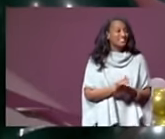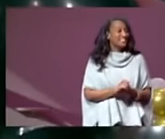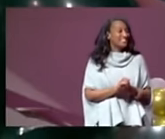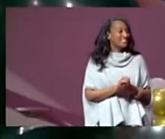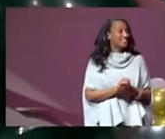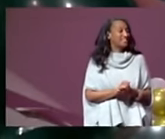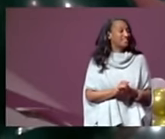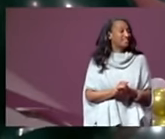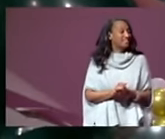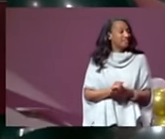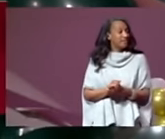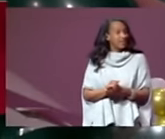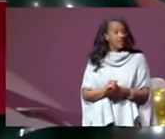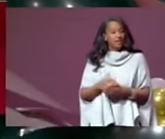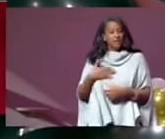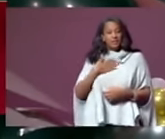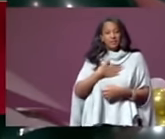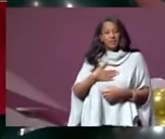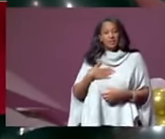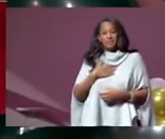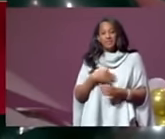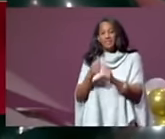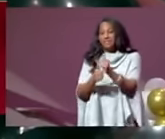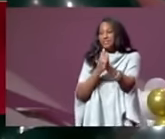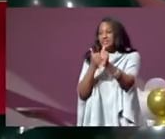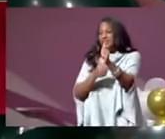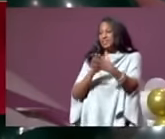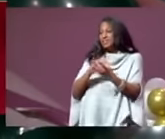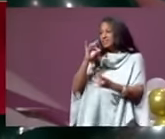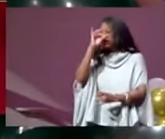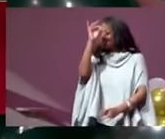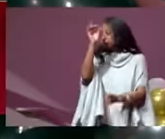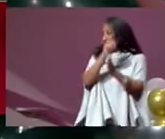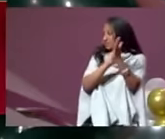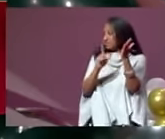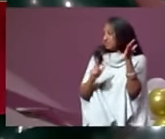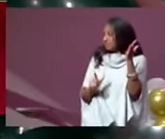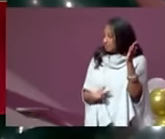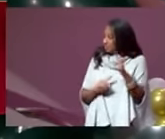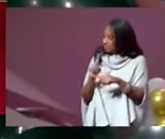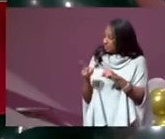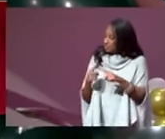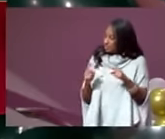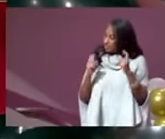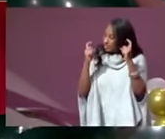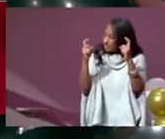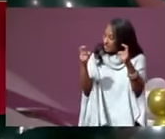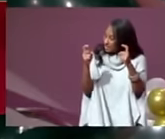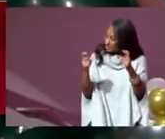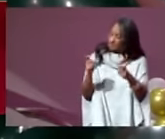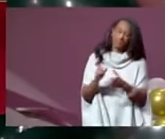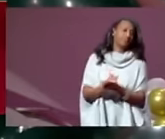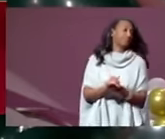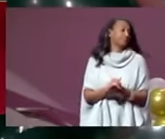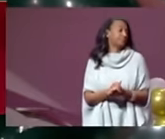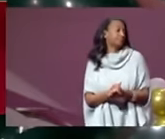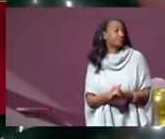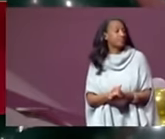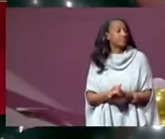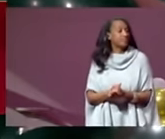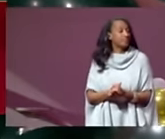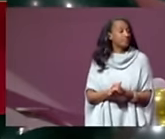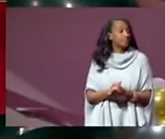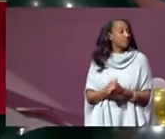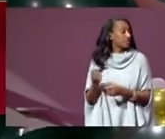Be sensitive. Be obedient to the move of God. Amen. We know that this celebration, we're getting ready to, old folk would say, this is a part of